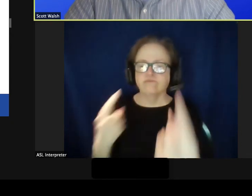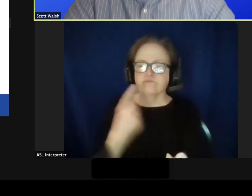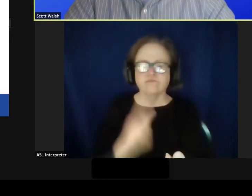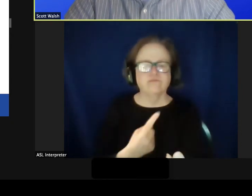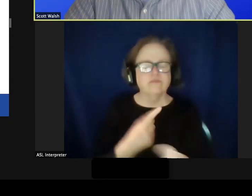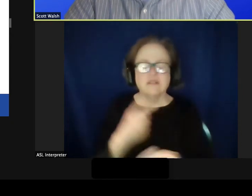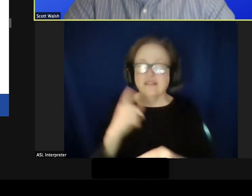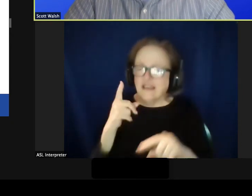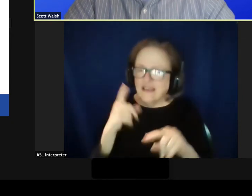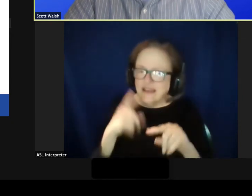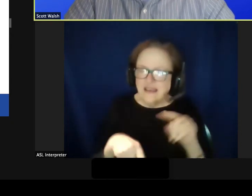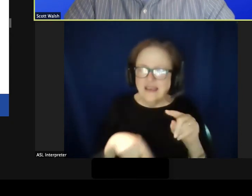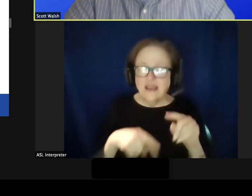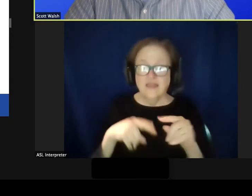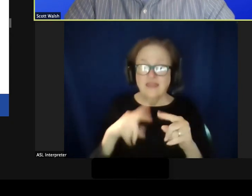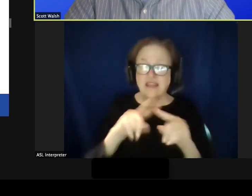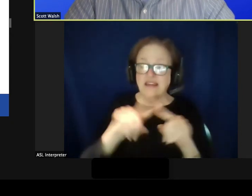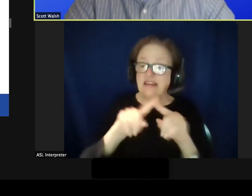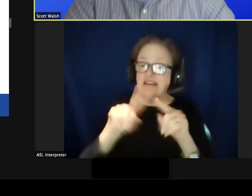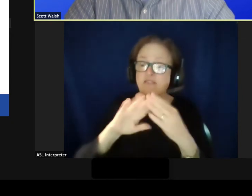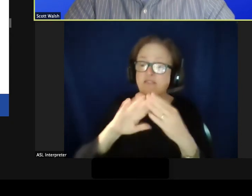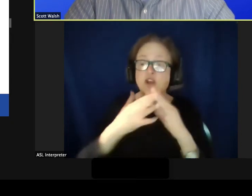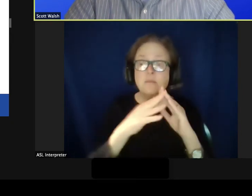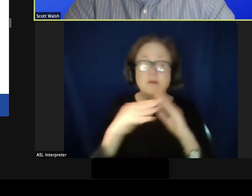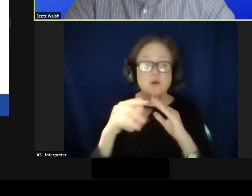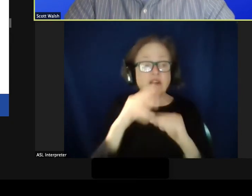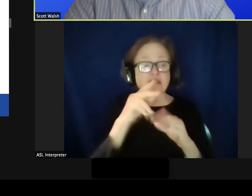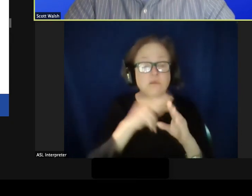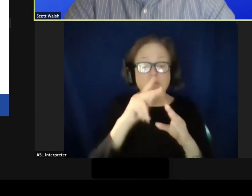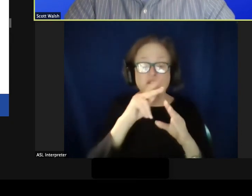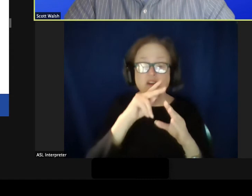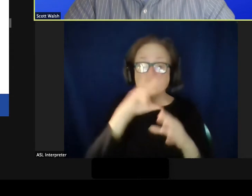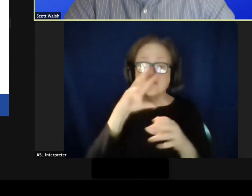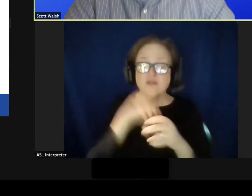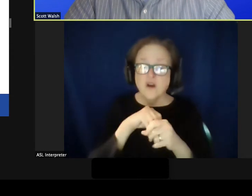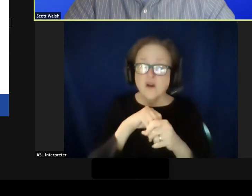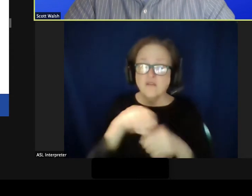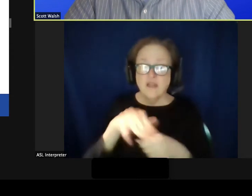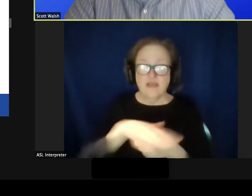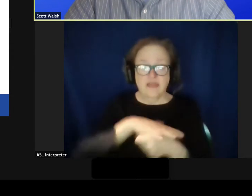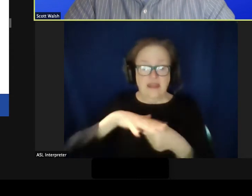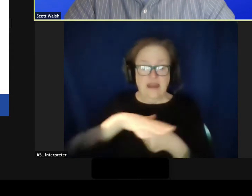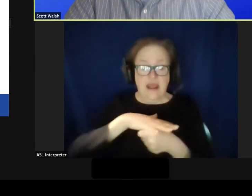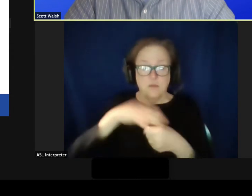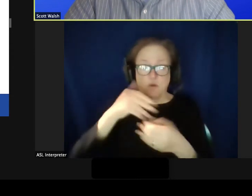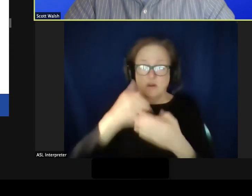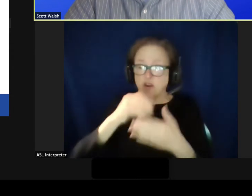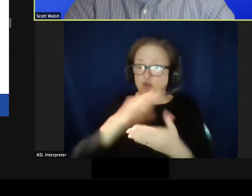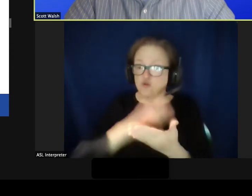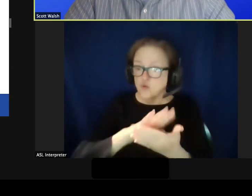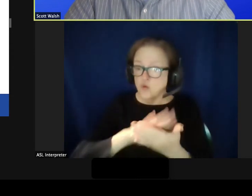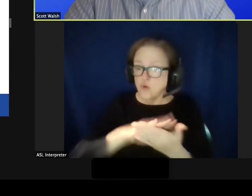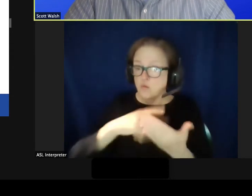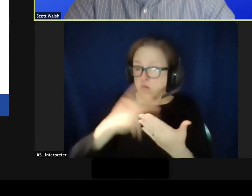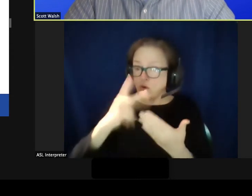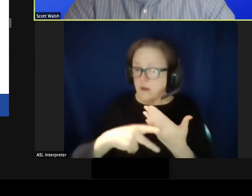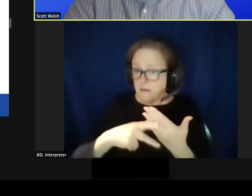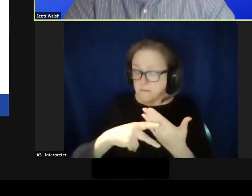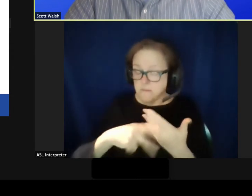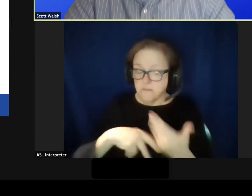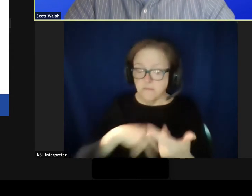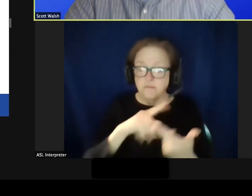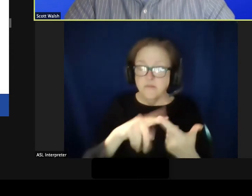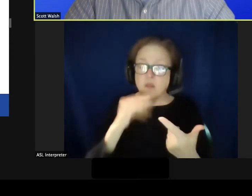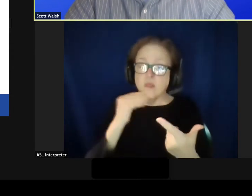various communities that professionals may encounter include the neighborhoods surrounding the school or program, the home